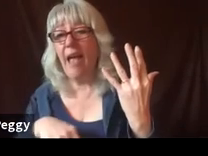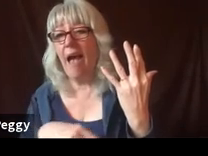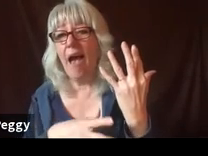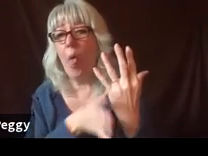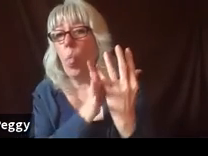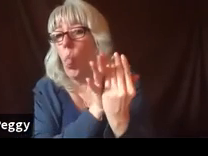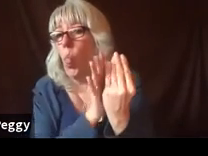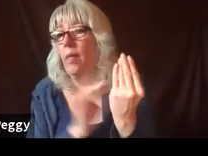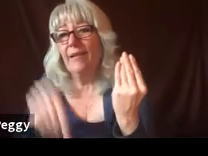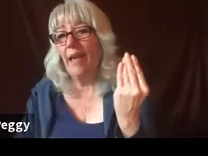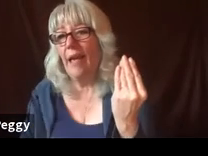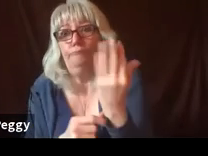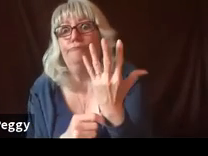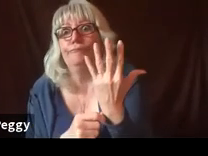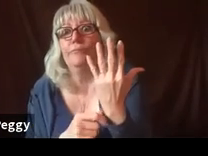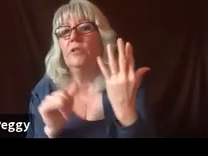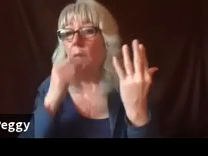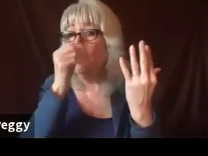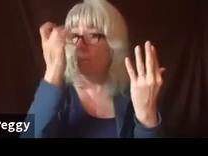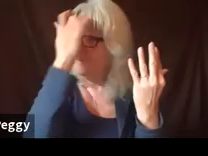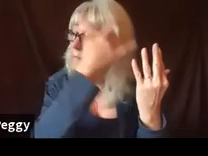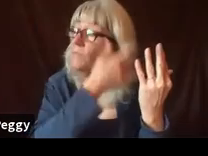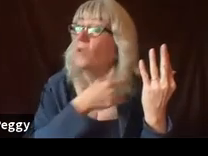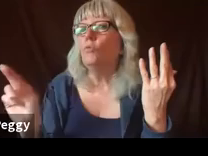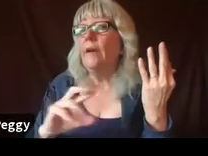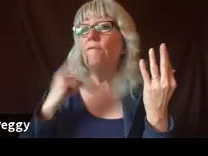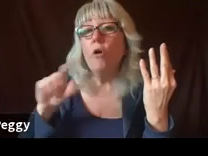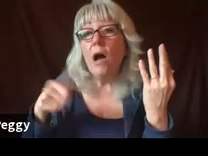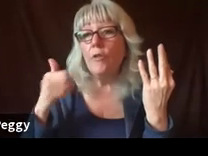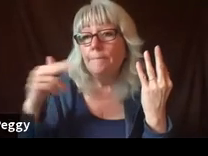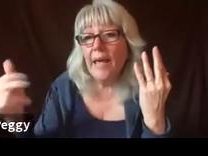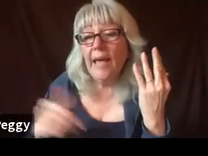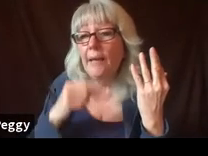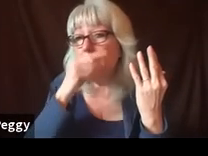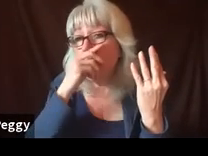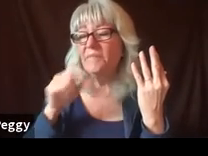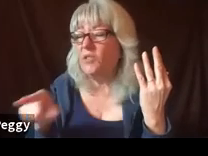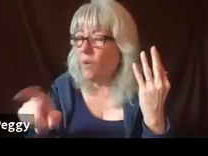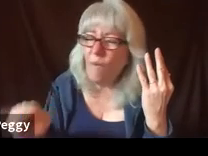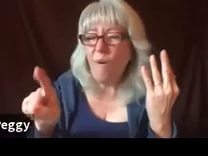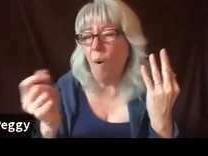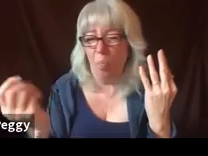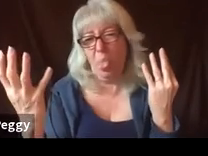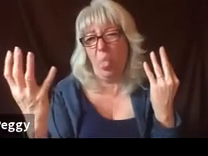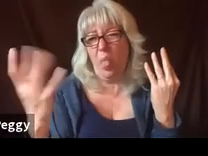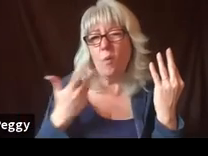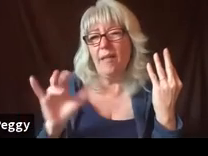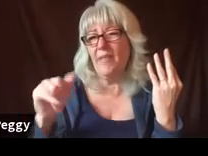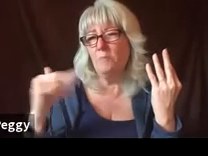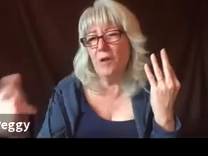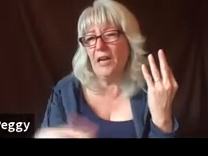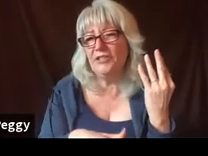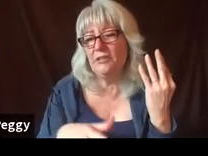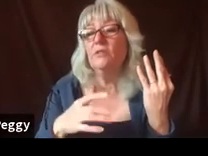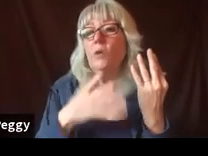are painting like at school and you go over and you're picking out a brush, you're always avoiding the ones that are dried like this. So in your